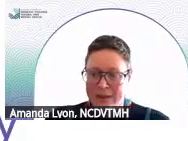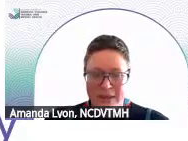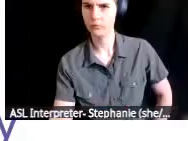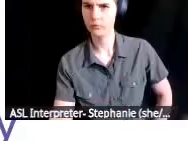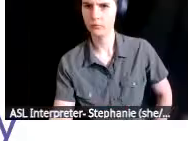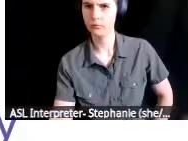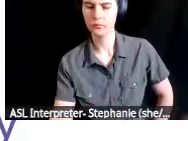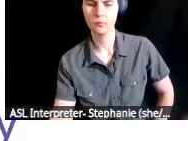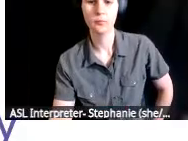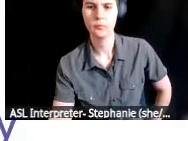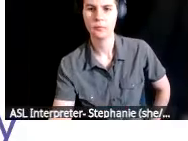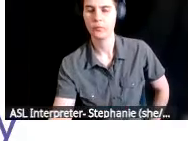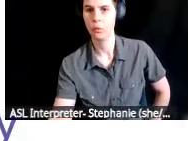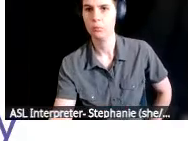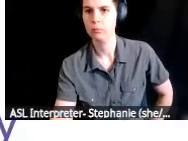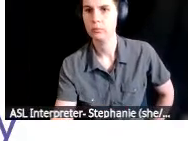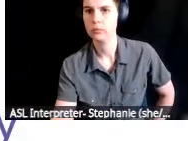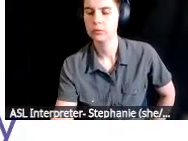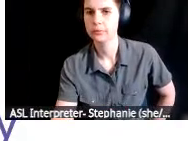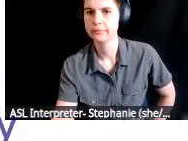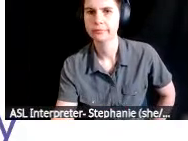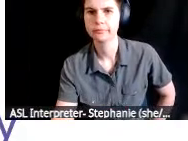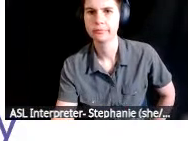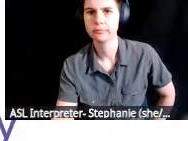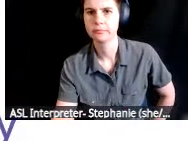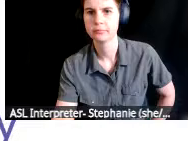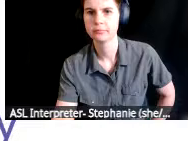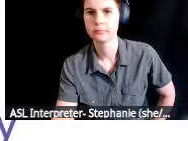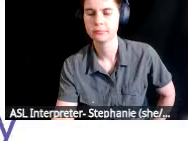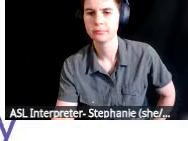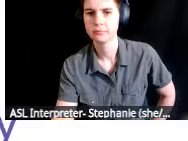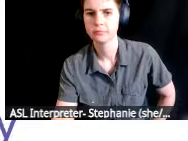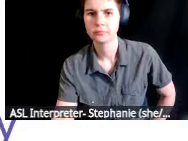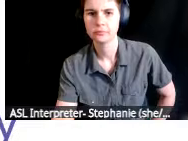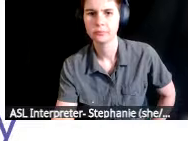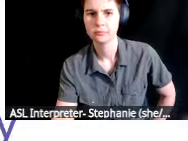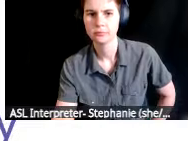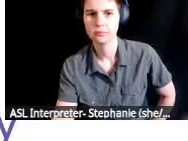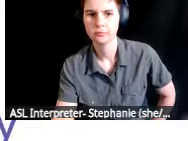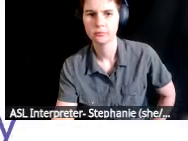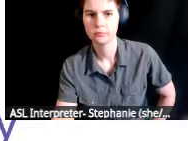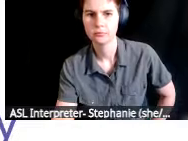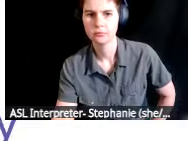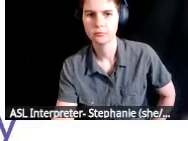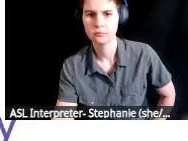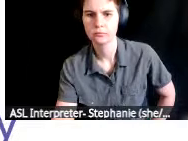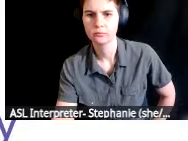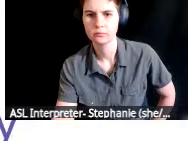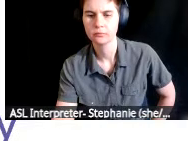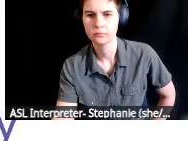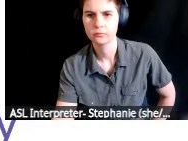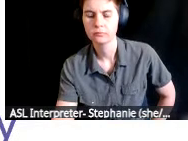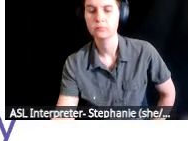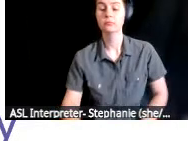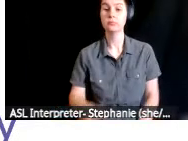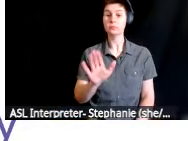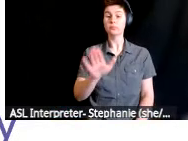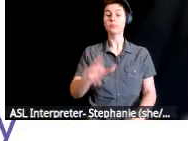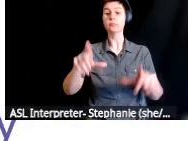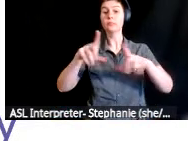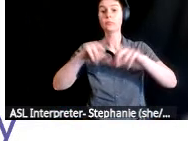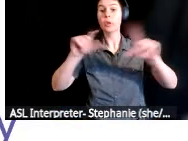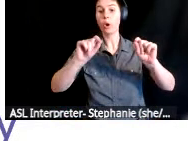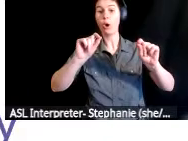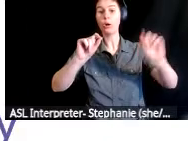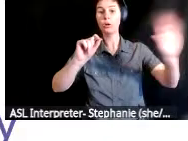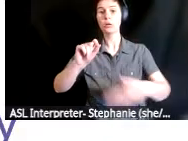Now, the back of both cards have a brief intervention for collaborating around safety strategies, making active